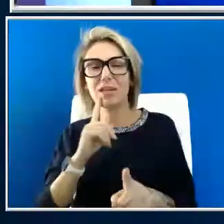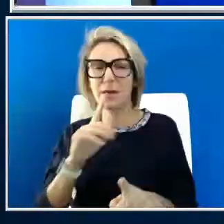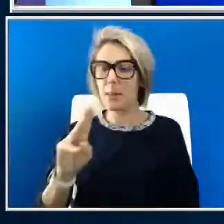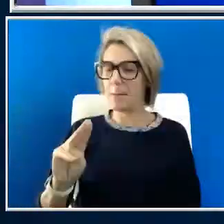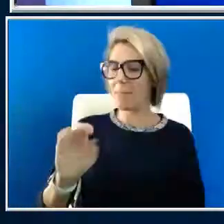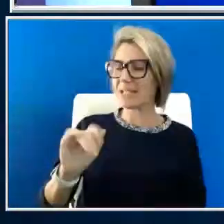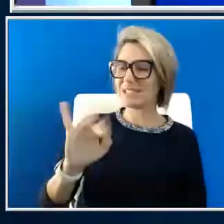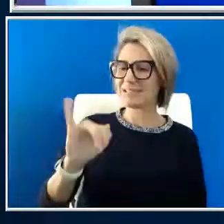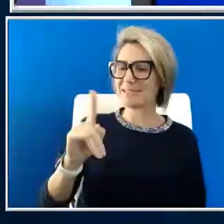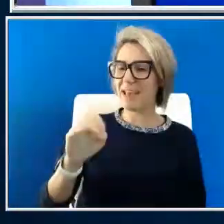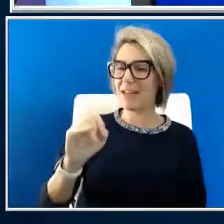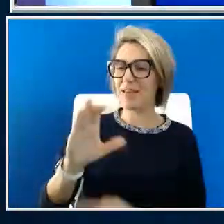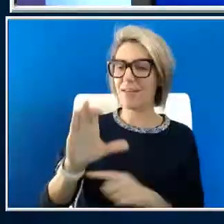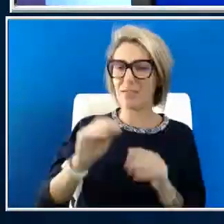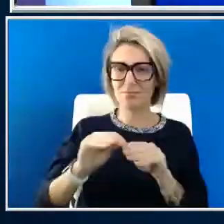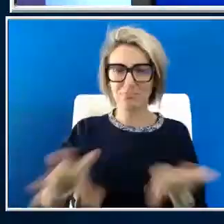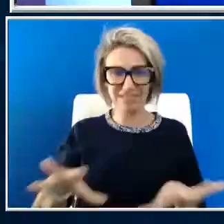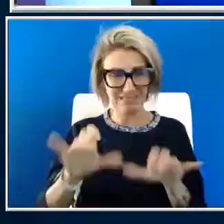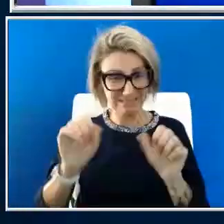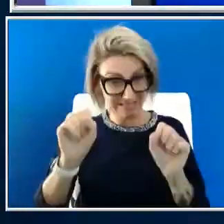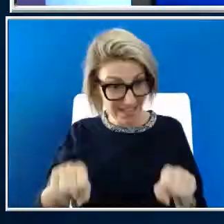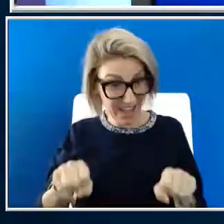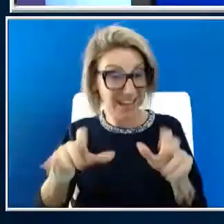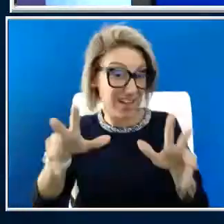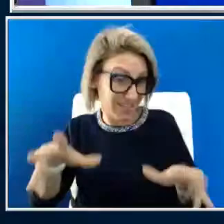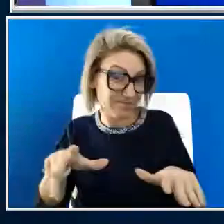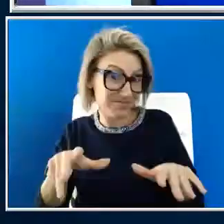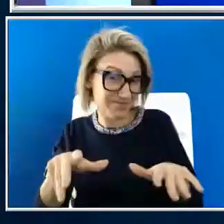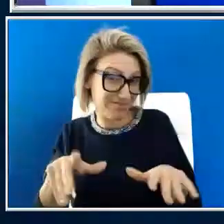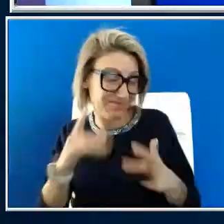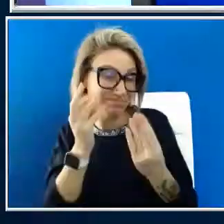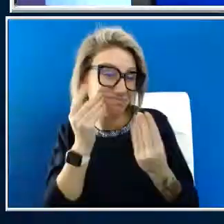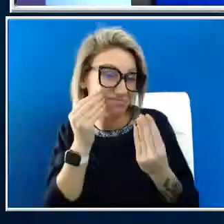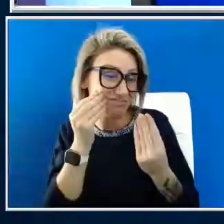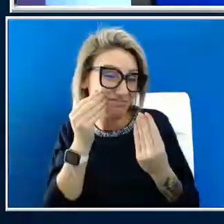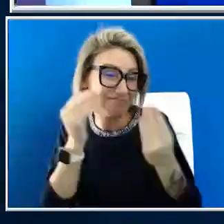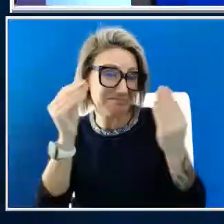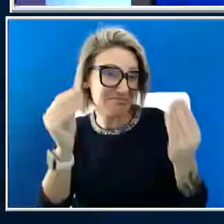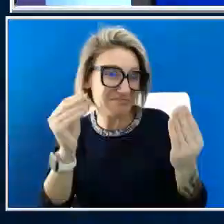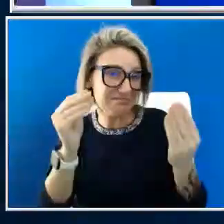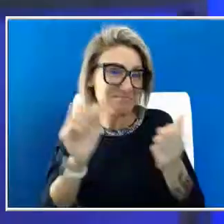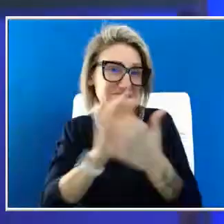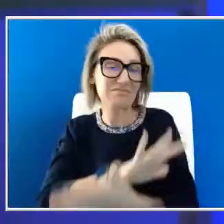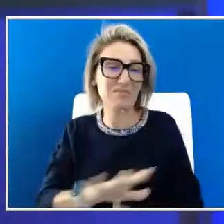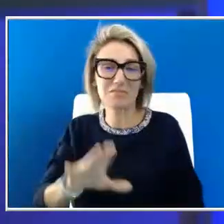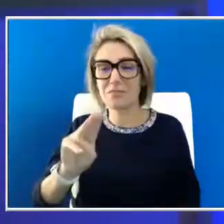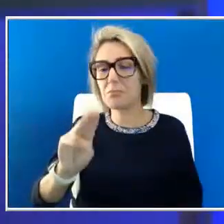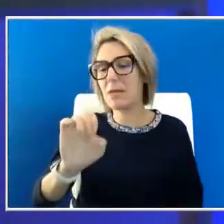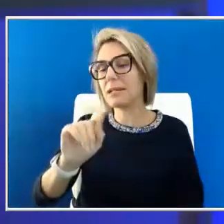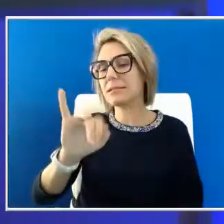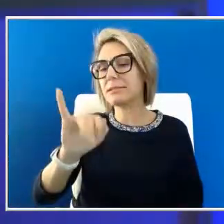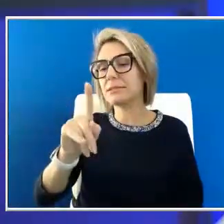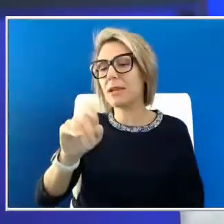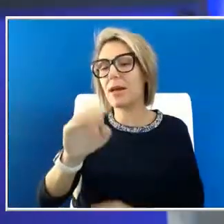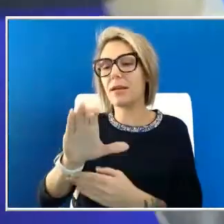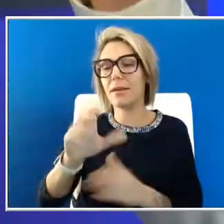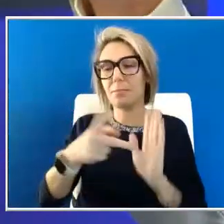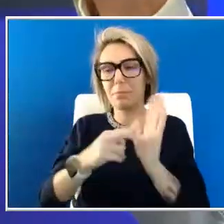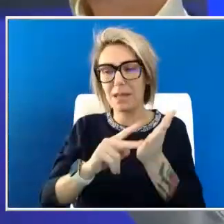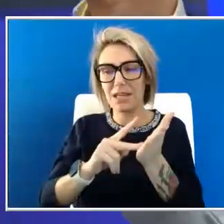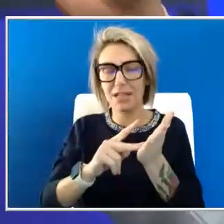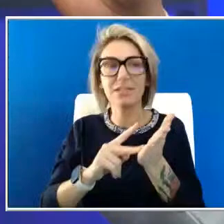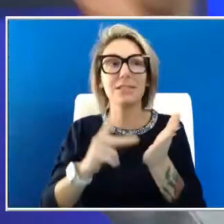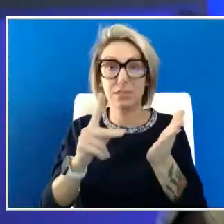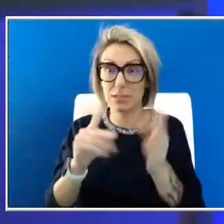of those? Should Patrick's cancer be considered metastatic? Well, the definition of metastatic is if the cancer has spread to